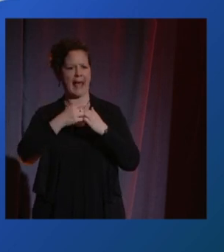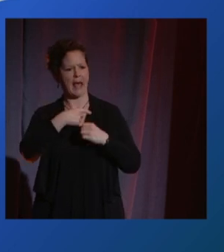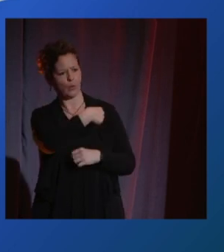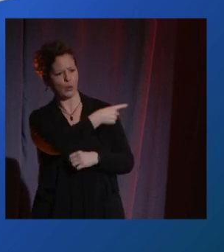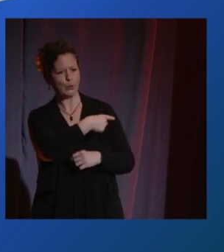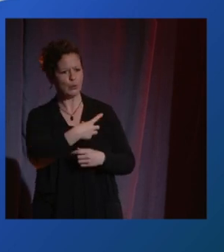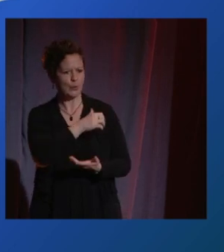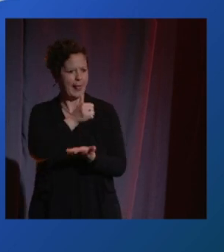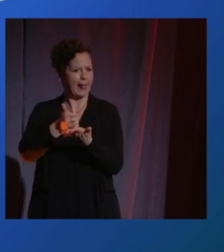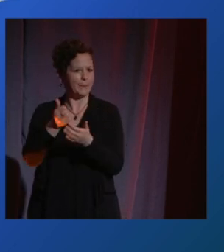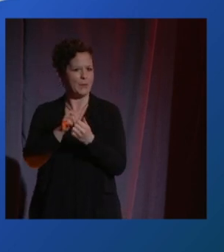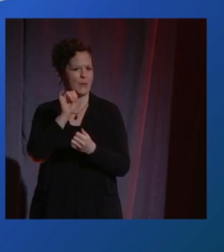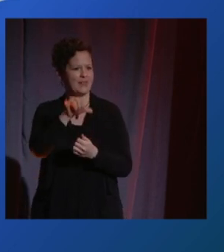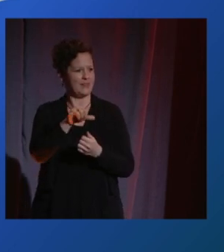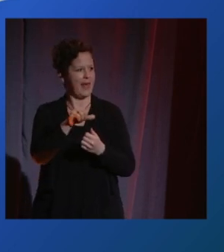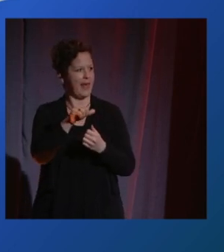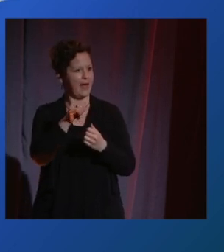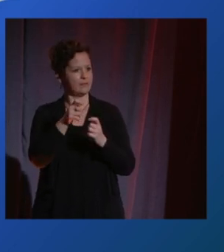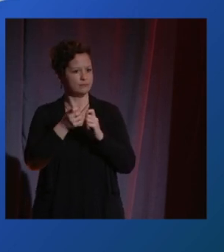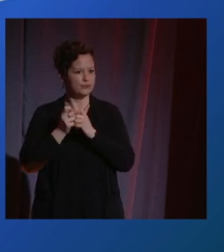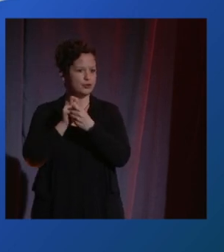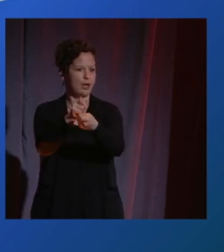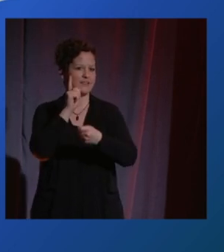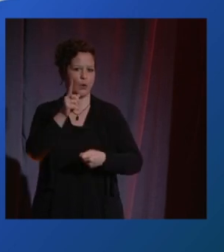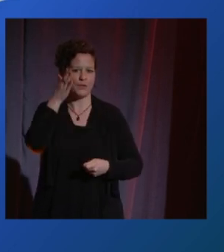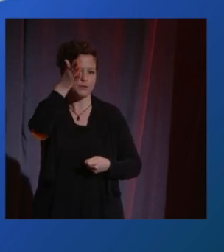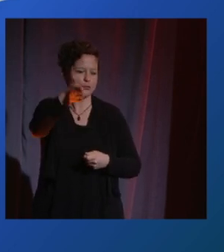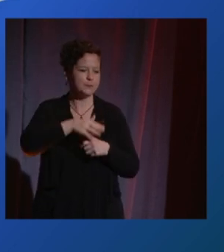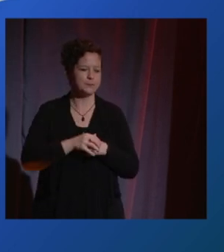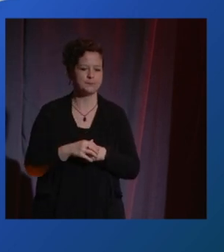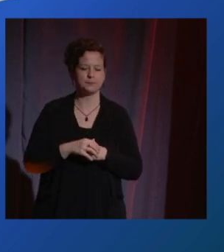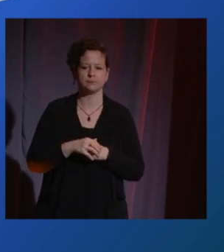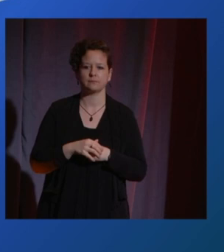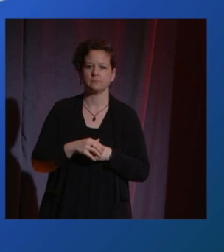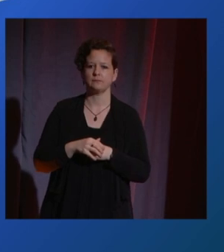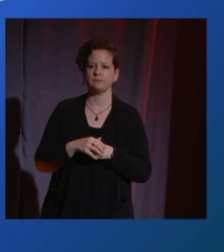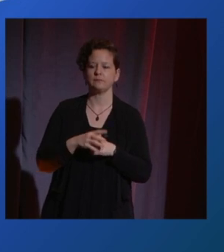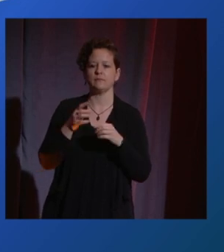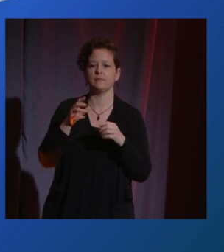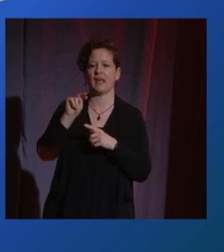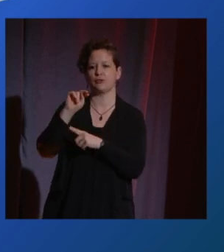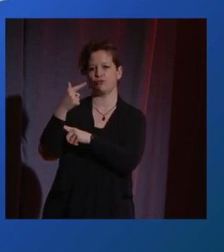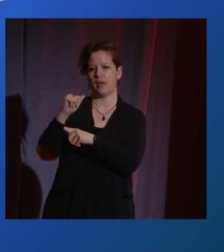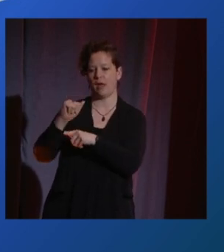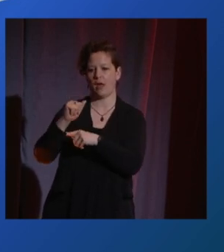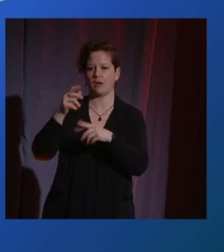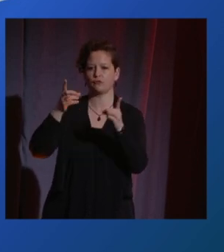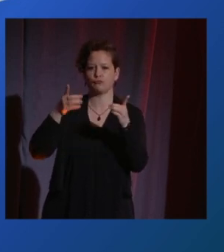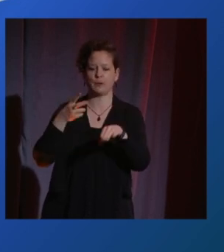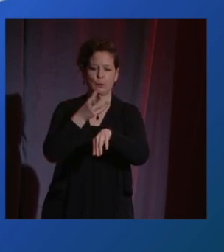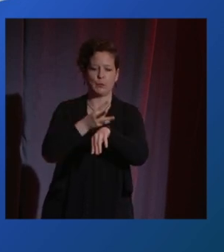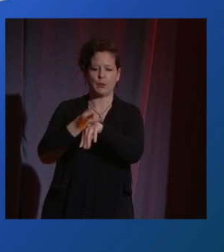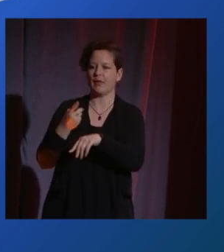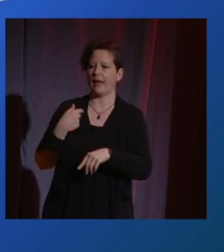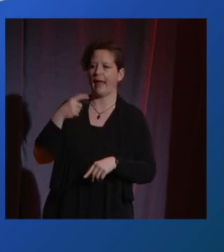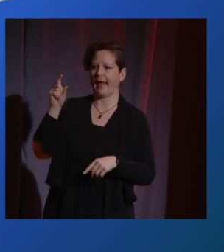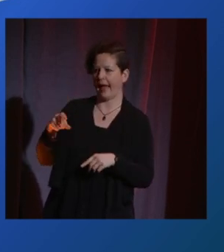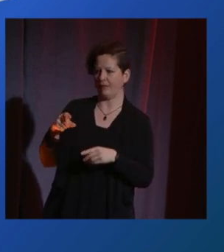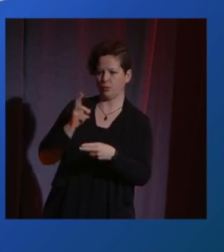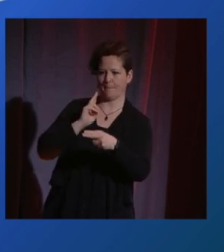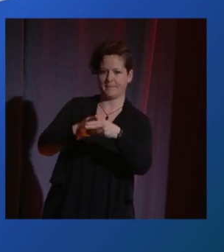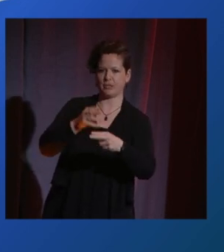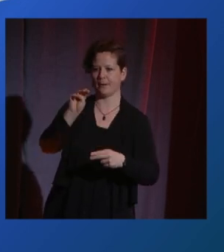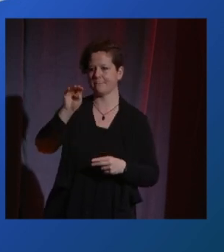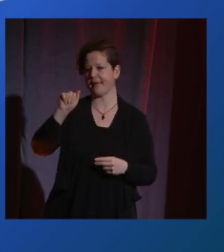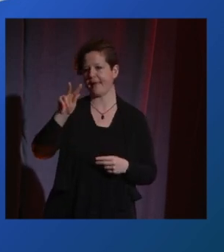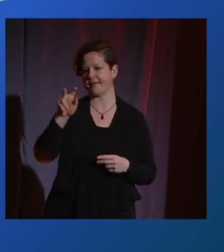Maybe can start with you director that's a great question I'd be remiss not to move towards something called Maven which